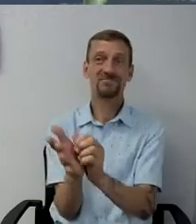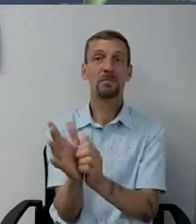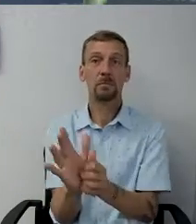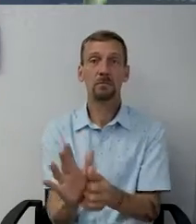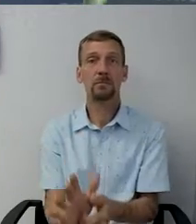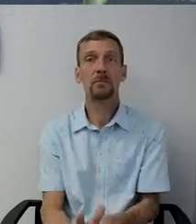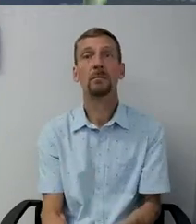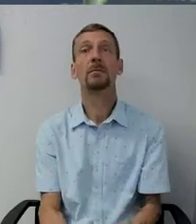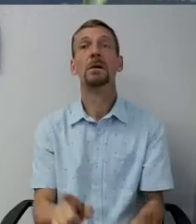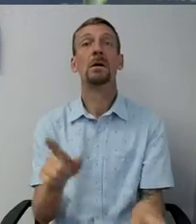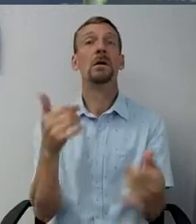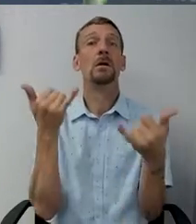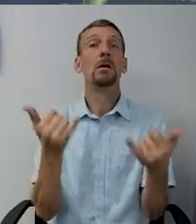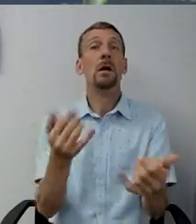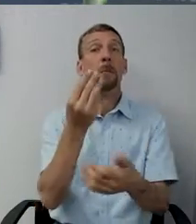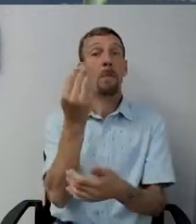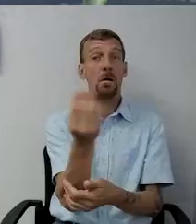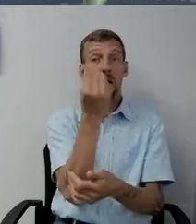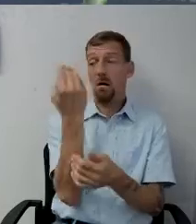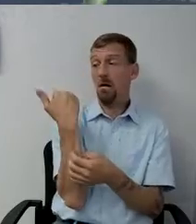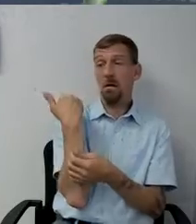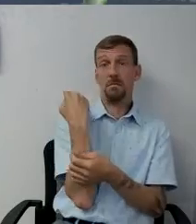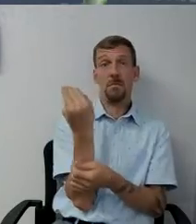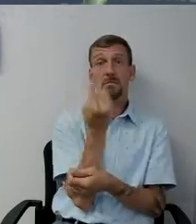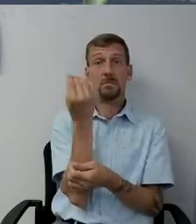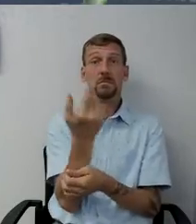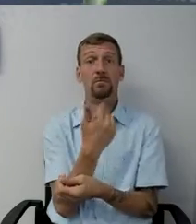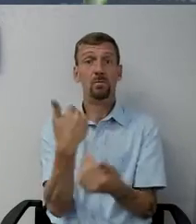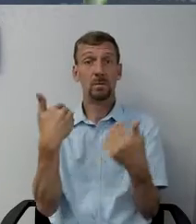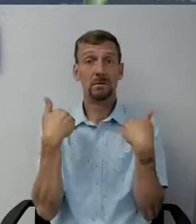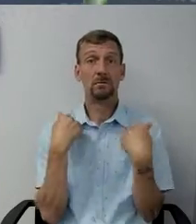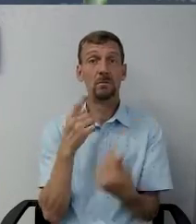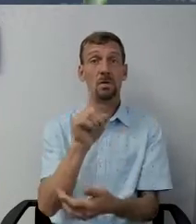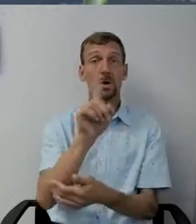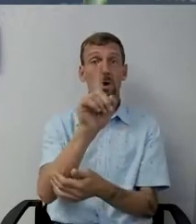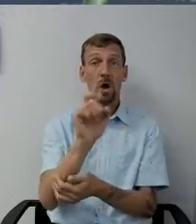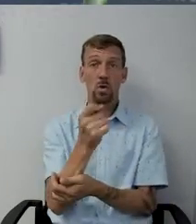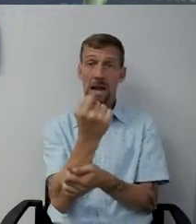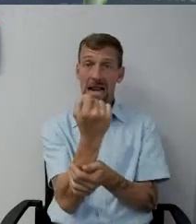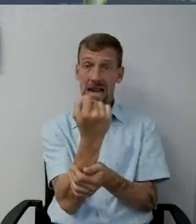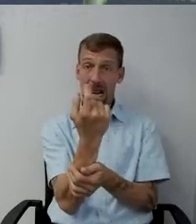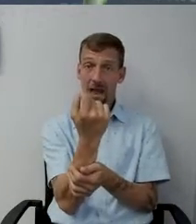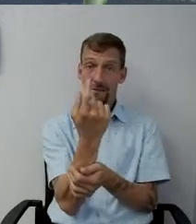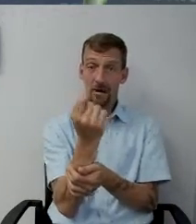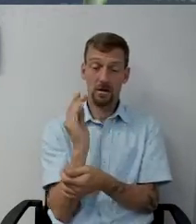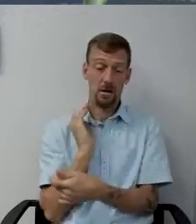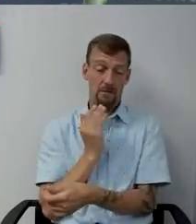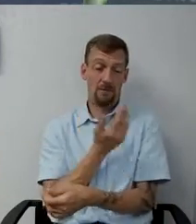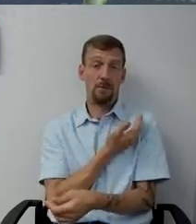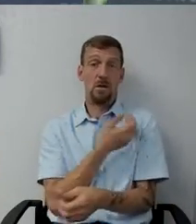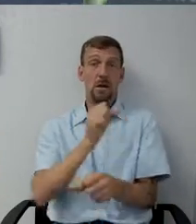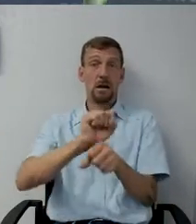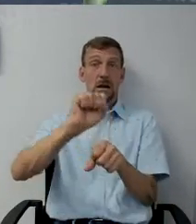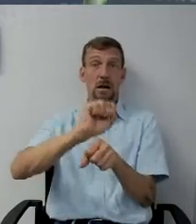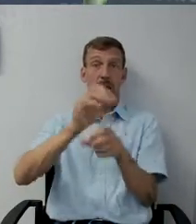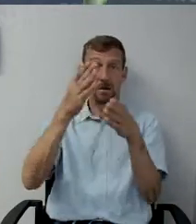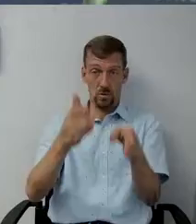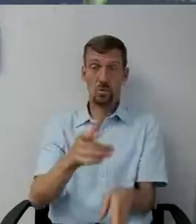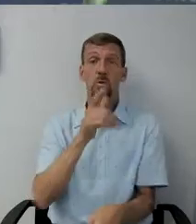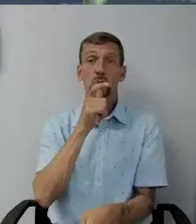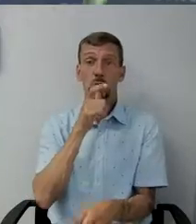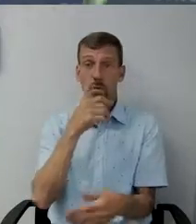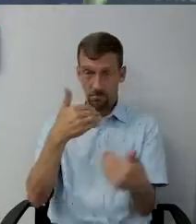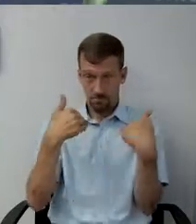Also, as of Monday, we have 111 of our employees that have been